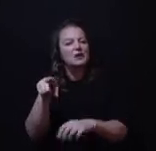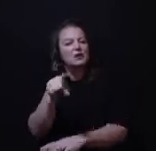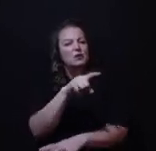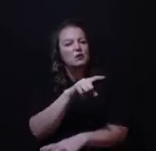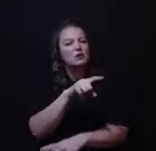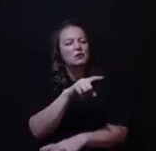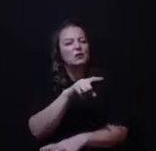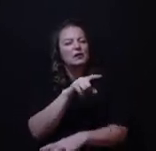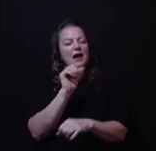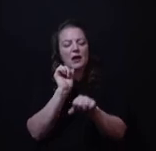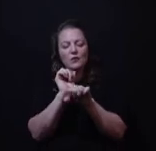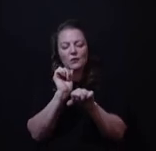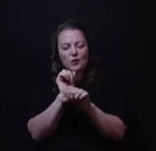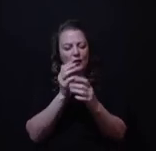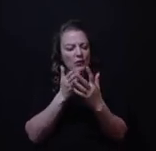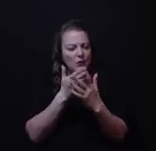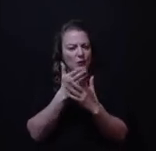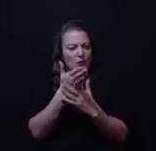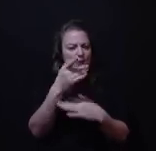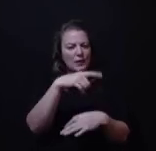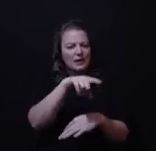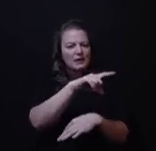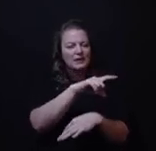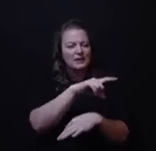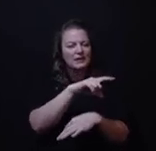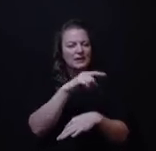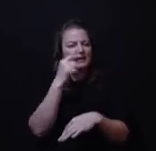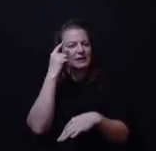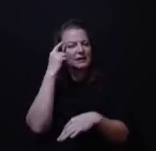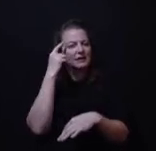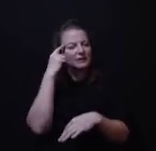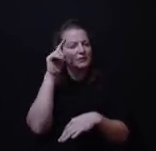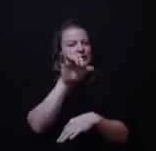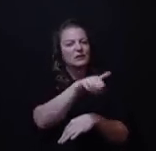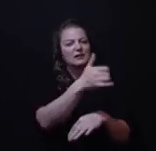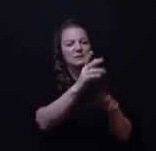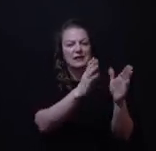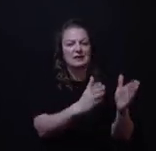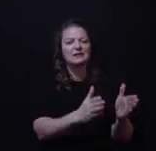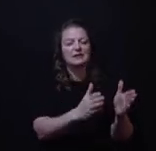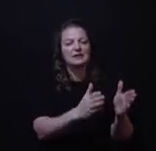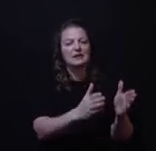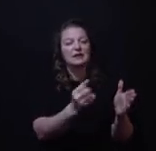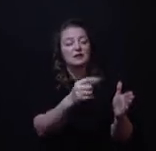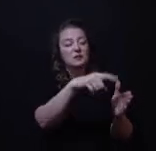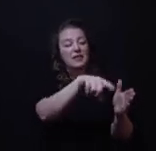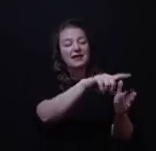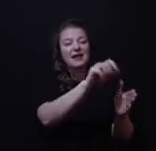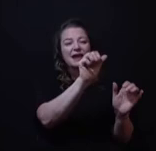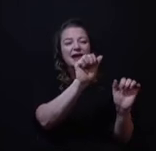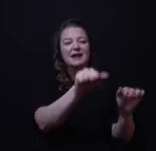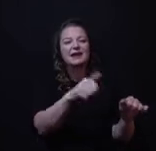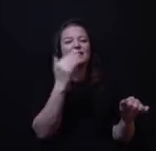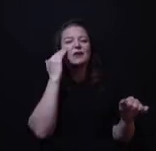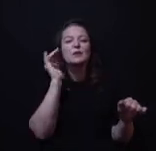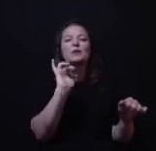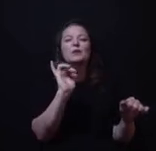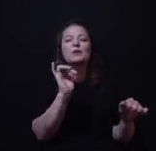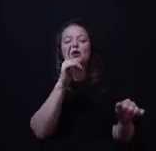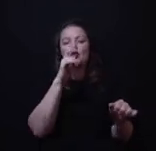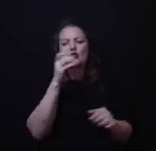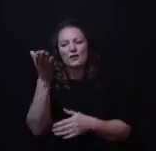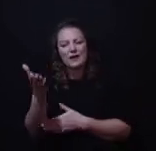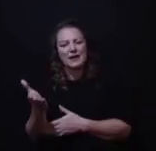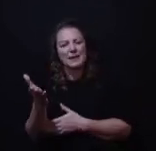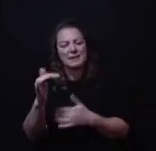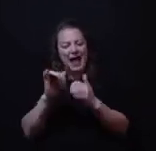and work through you to love somebody else so that they too can know who I am and how I